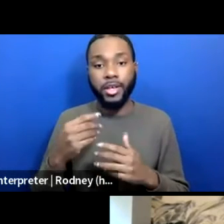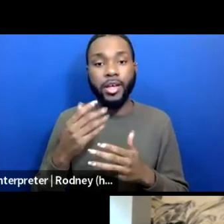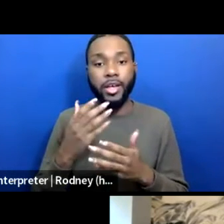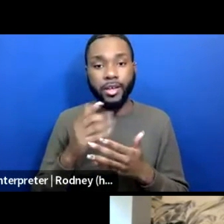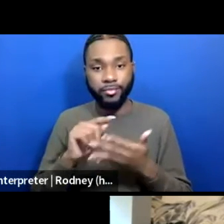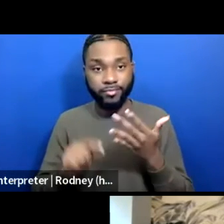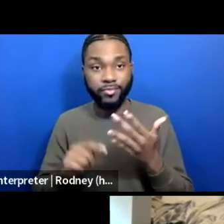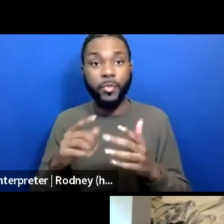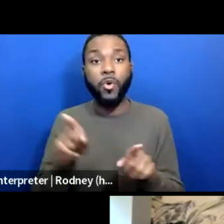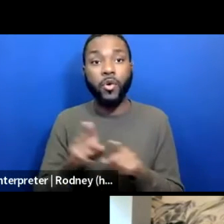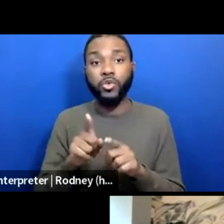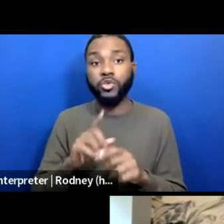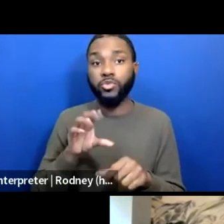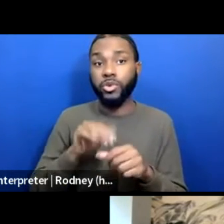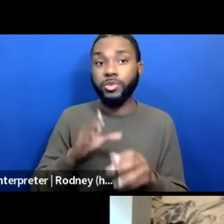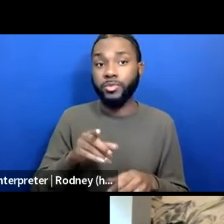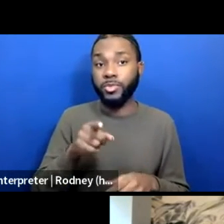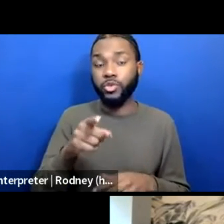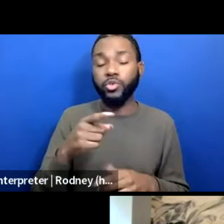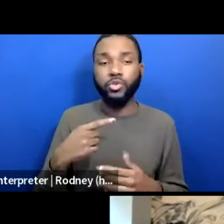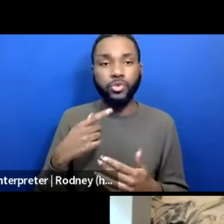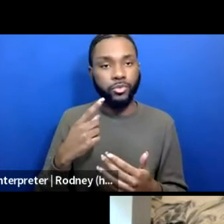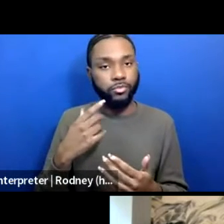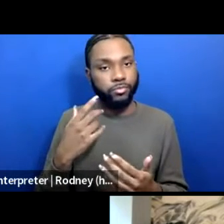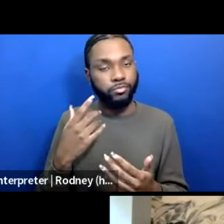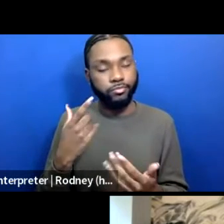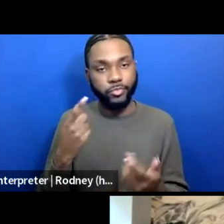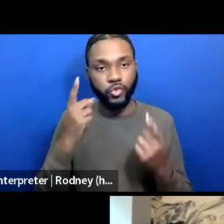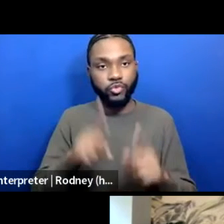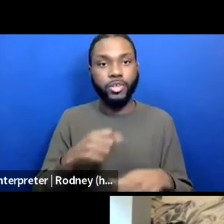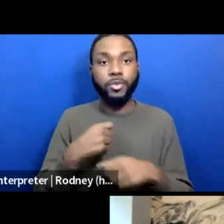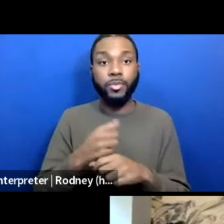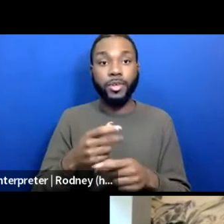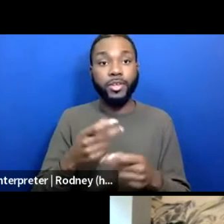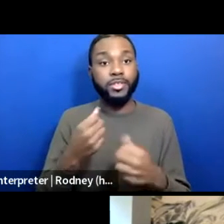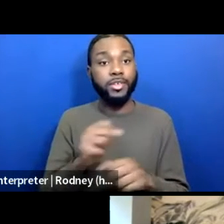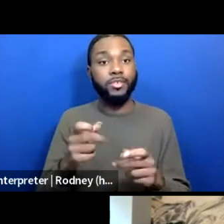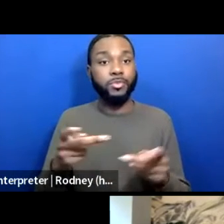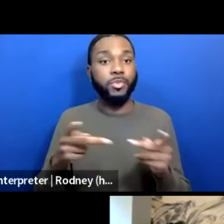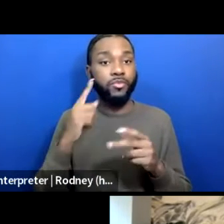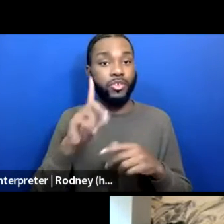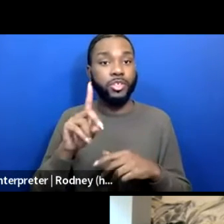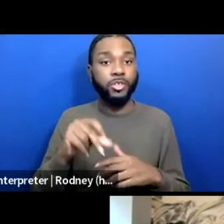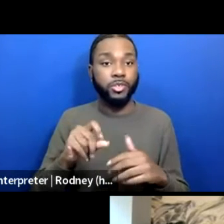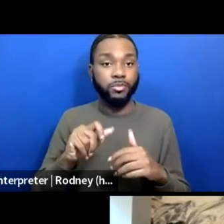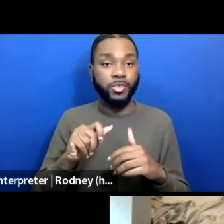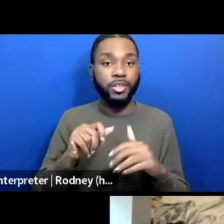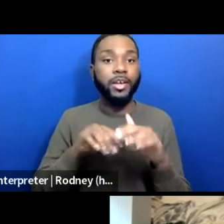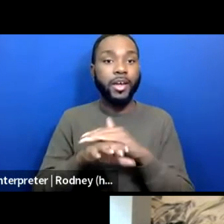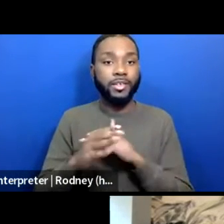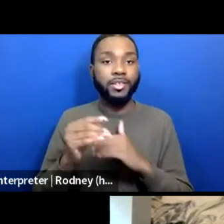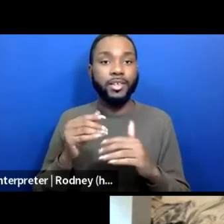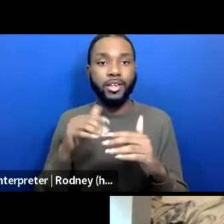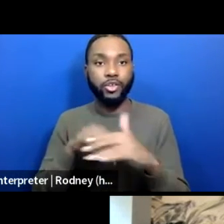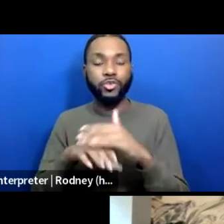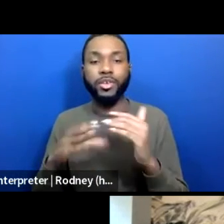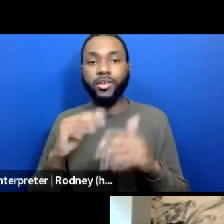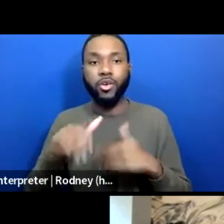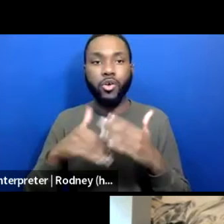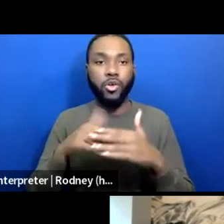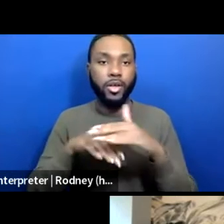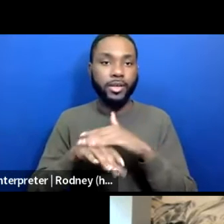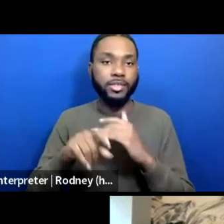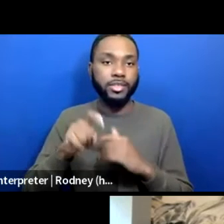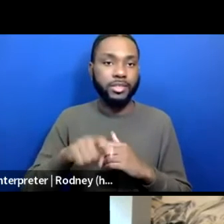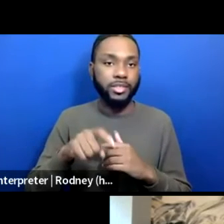participant, you commit with us to creating safe and supportive spaces for disability access and inclusion and all access needs to